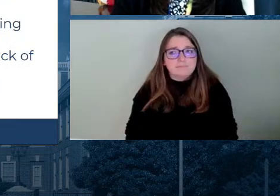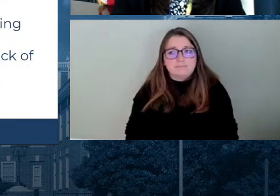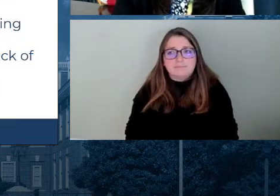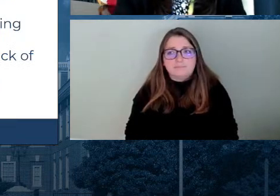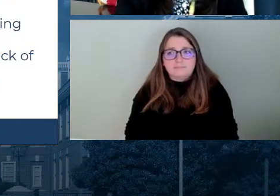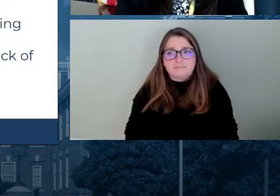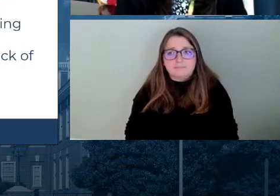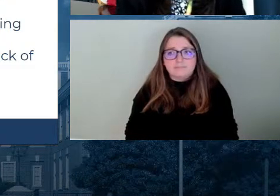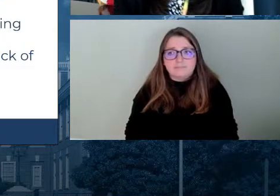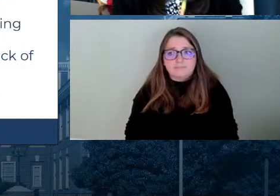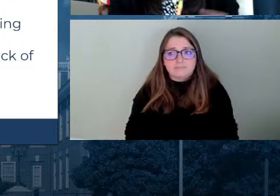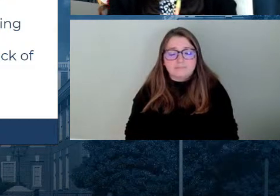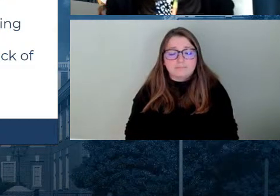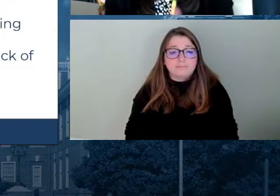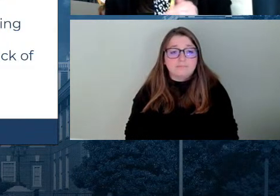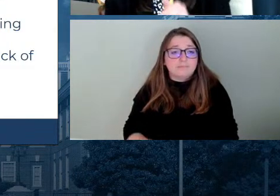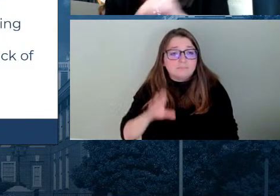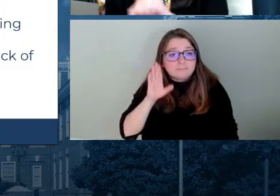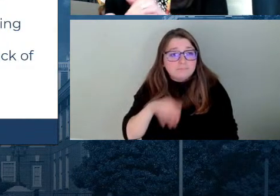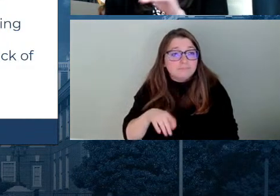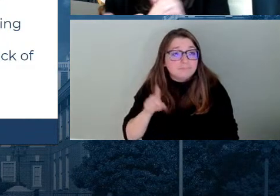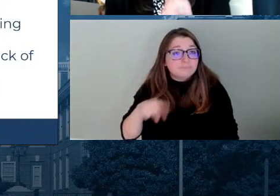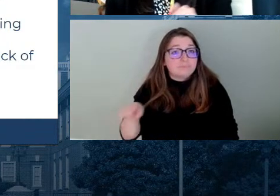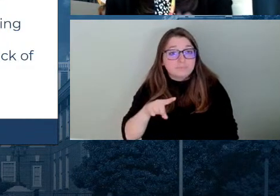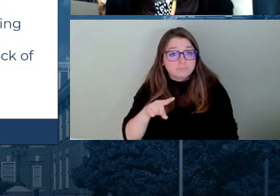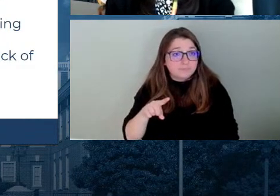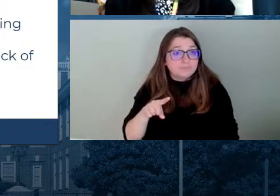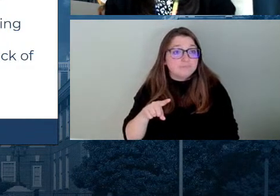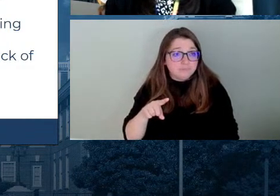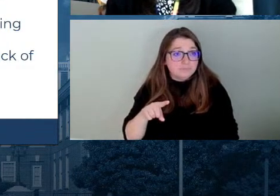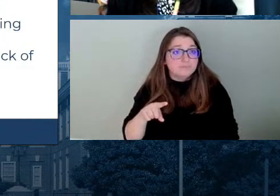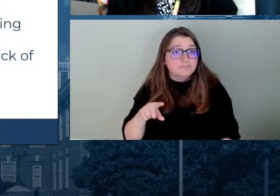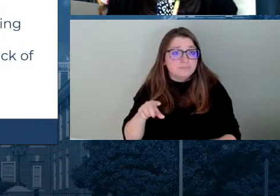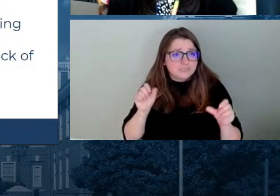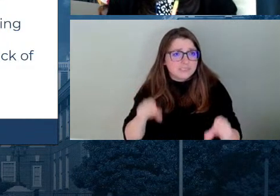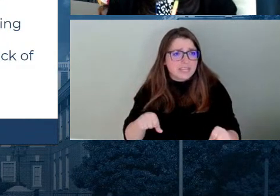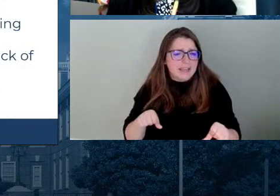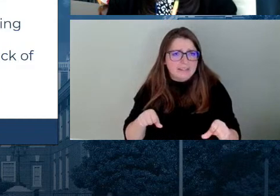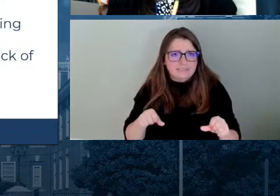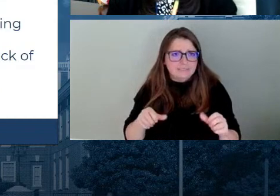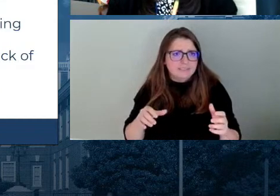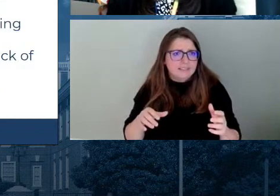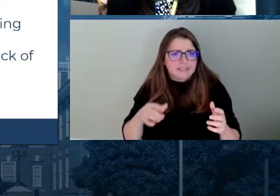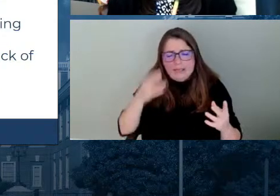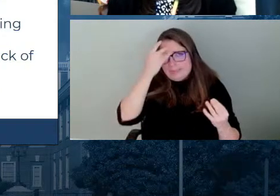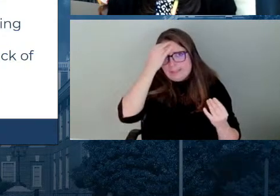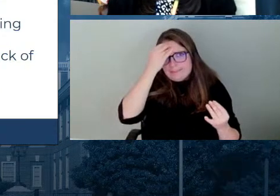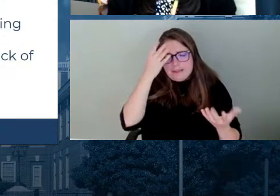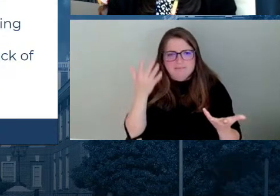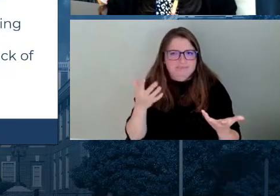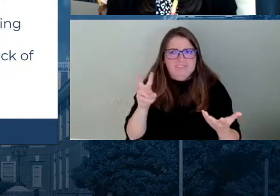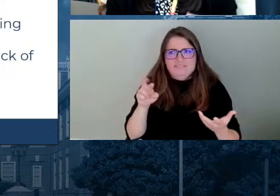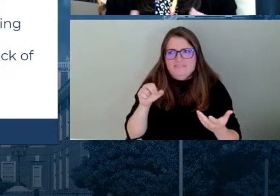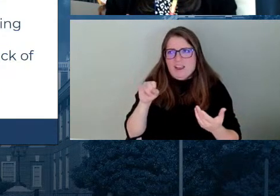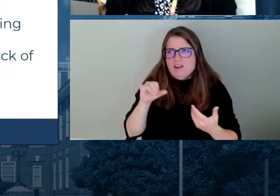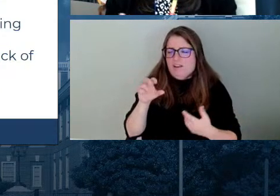So I think you all could probably tick off, what are typical symptoms of a virus. Unfortunately,